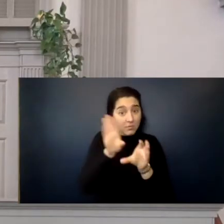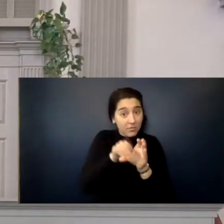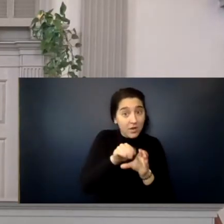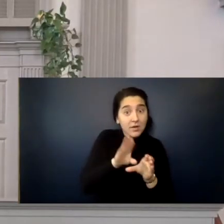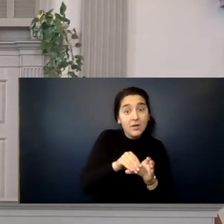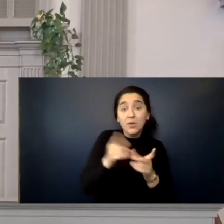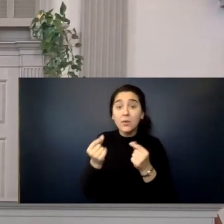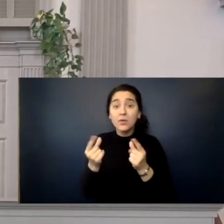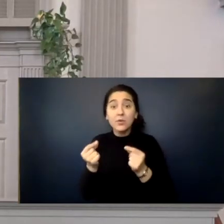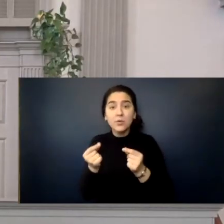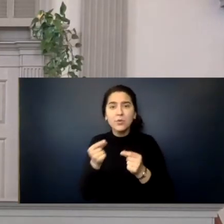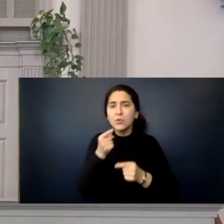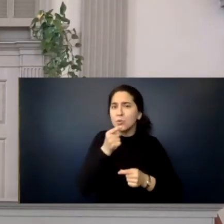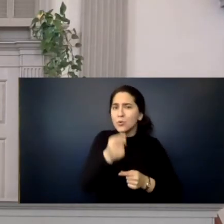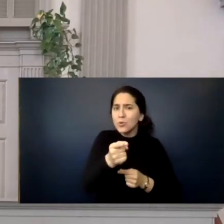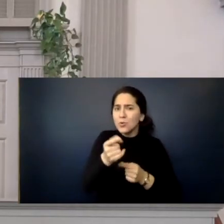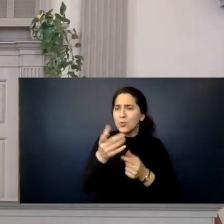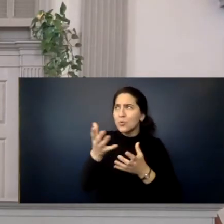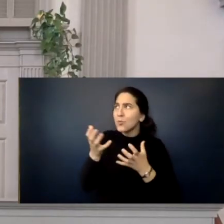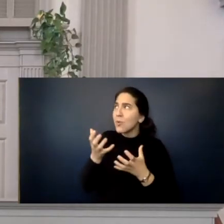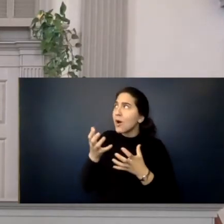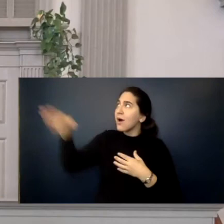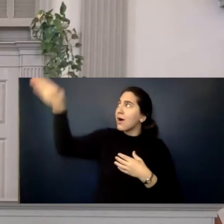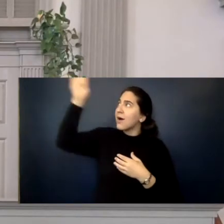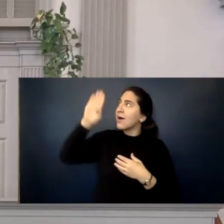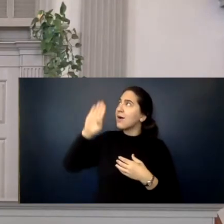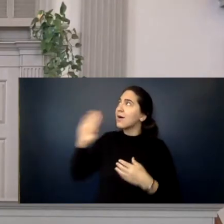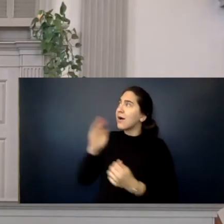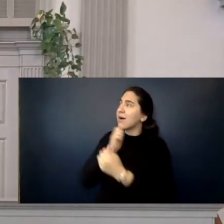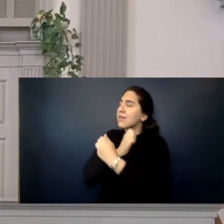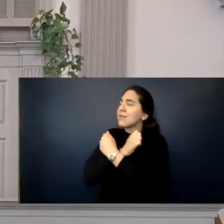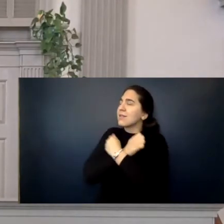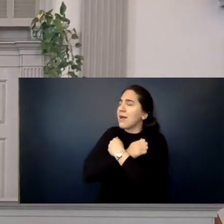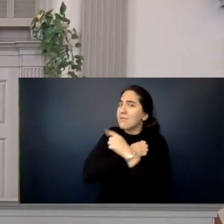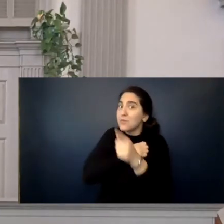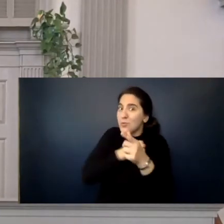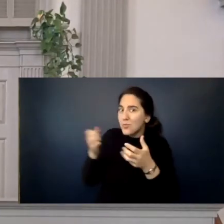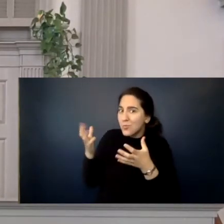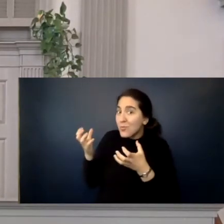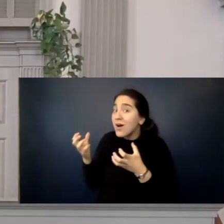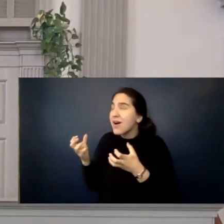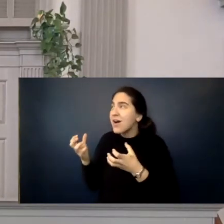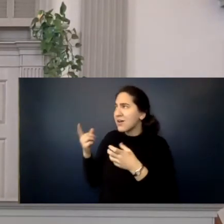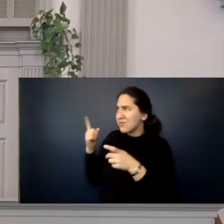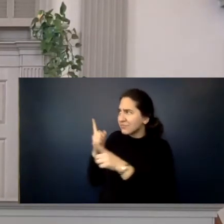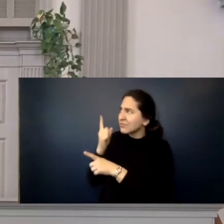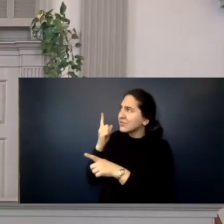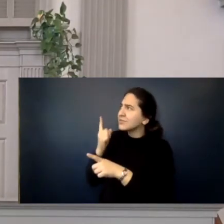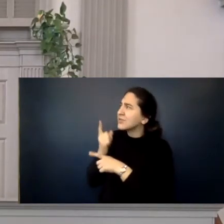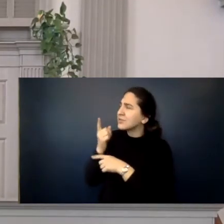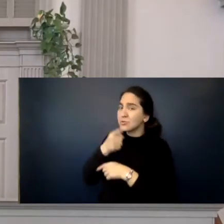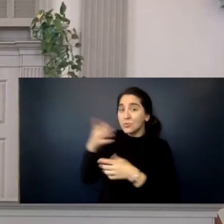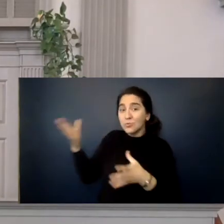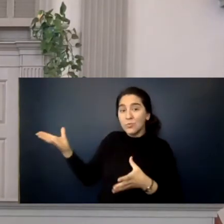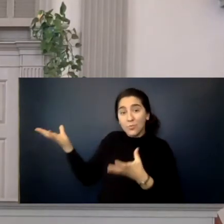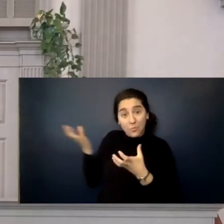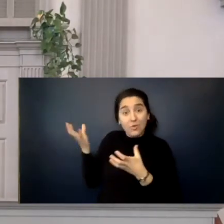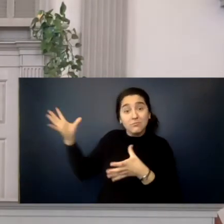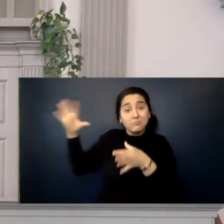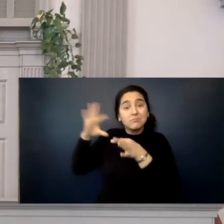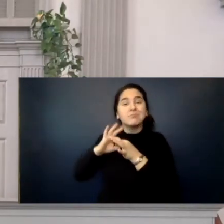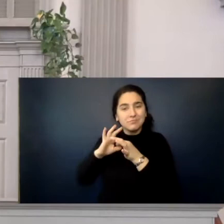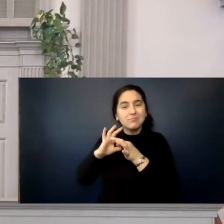The requirement for participating in this meal is that you hunger and you thirst after God's love